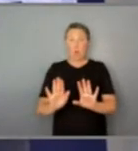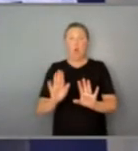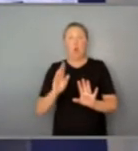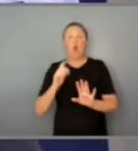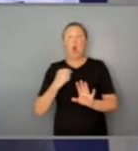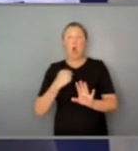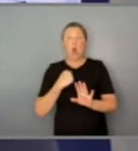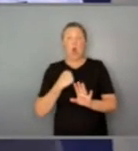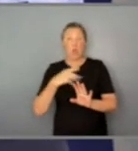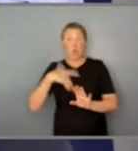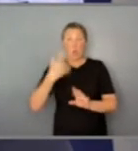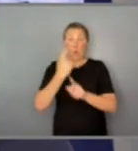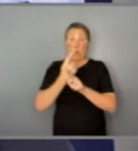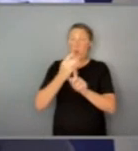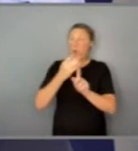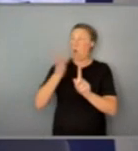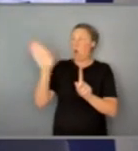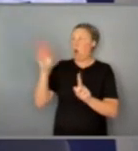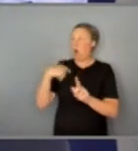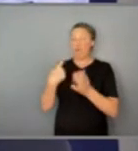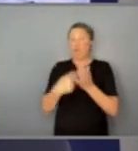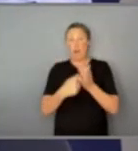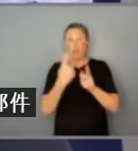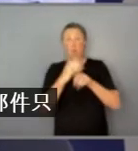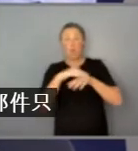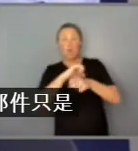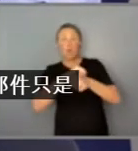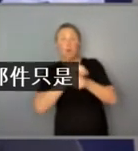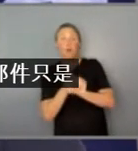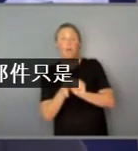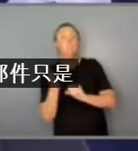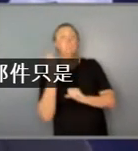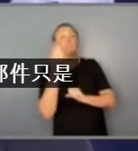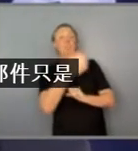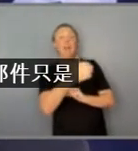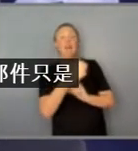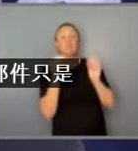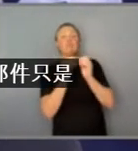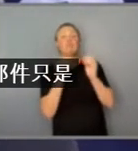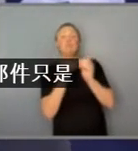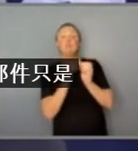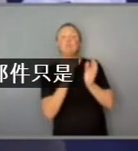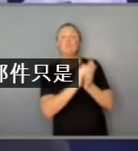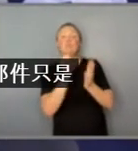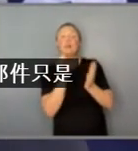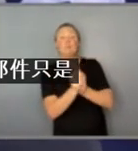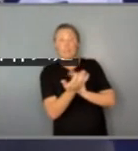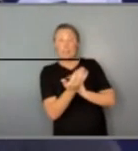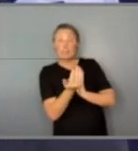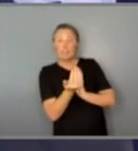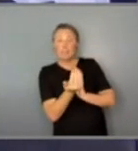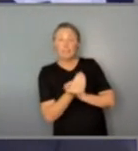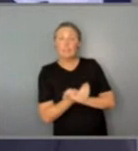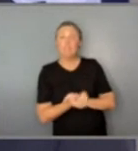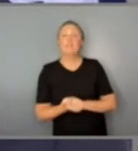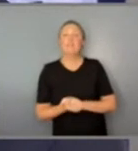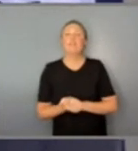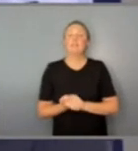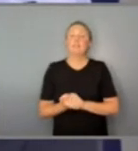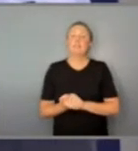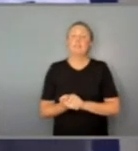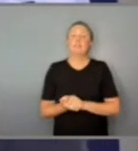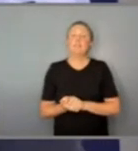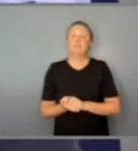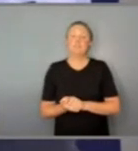there was one other question that was on that issue, go to the Courier Mail. Just in regards to the ATAGI advice on the boosters, Prime Minister, was